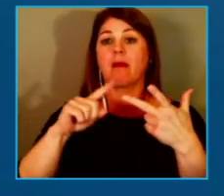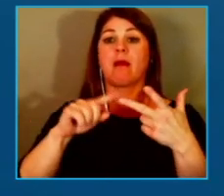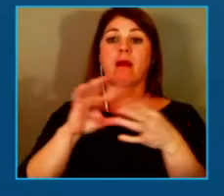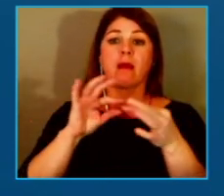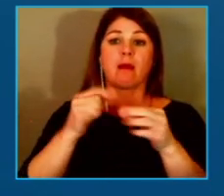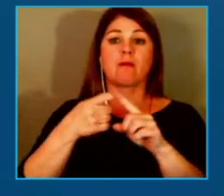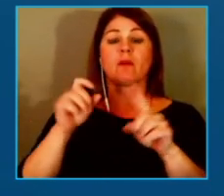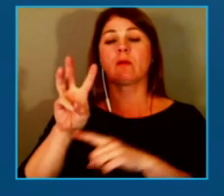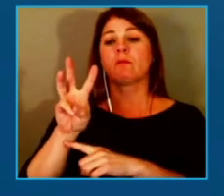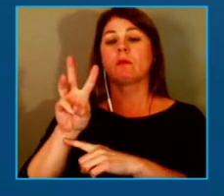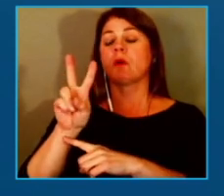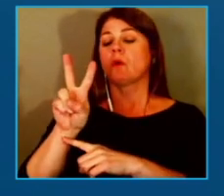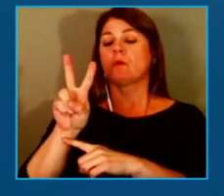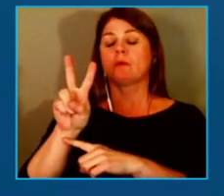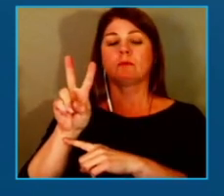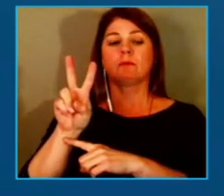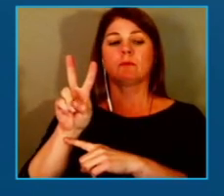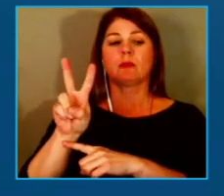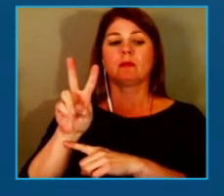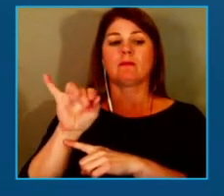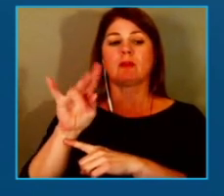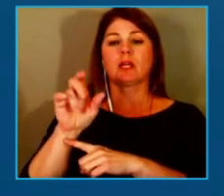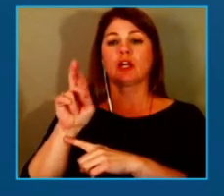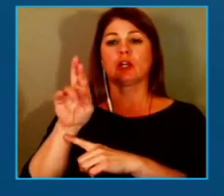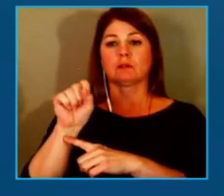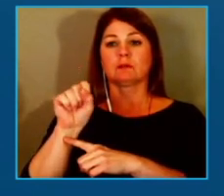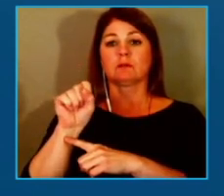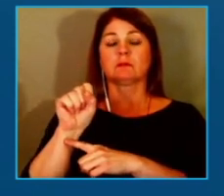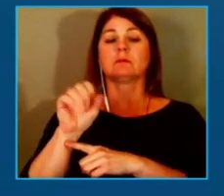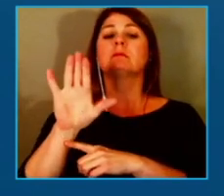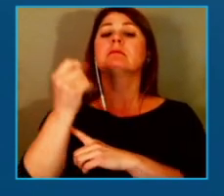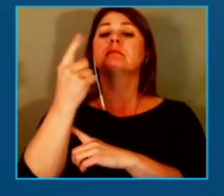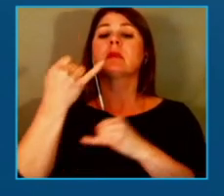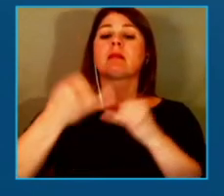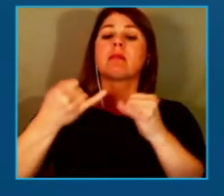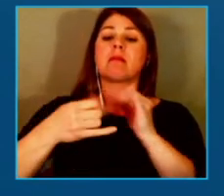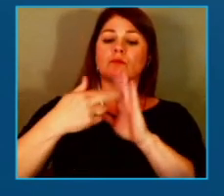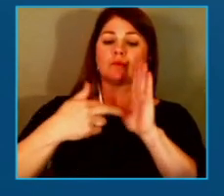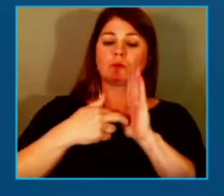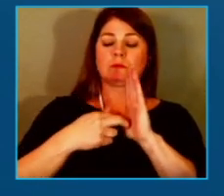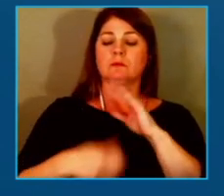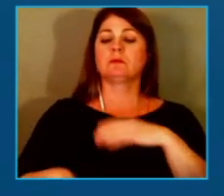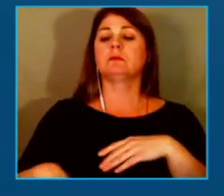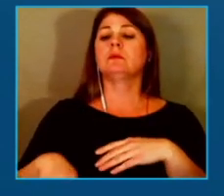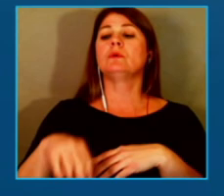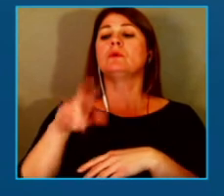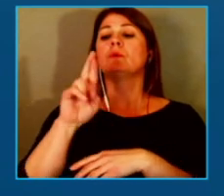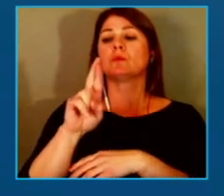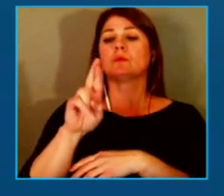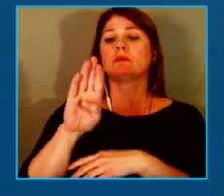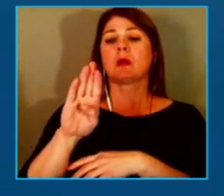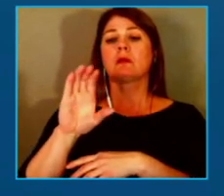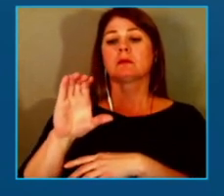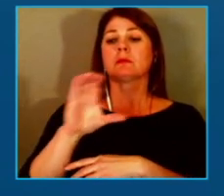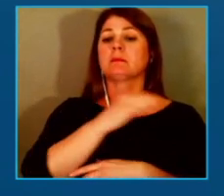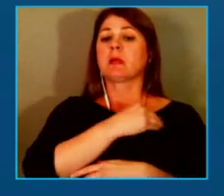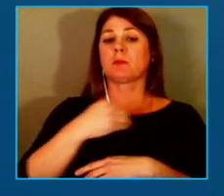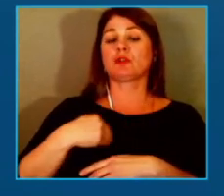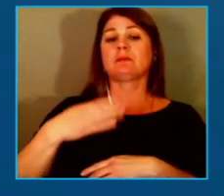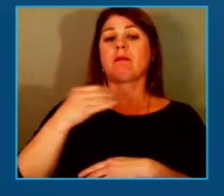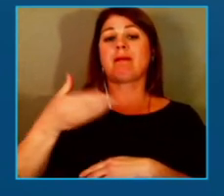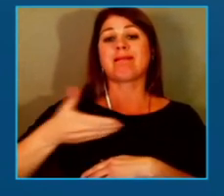of housekeeping is that rules and bylaws members and the guest speakers will automatically be